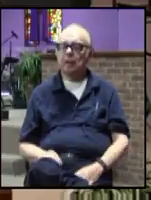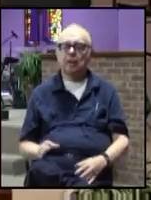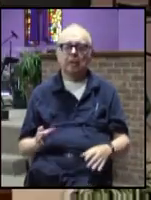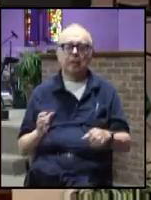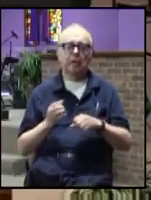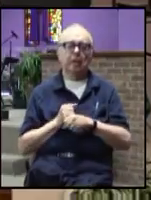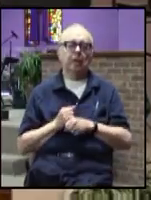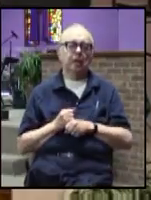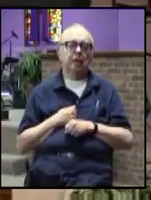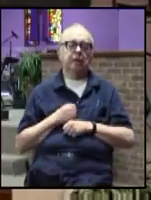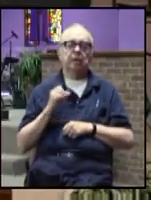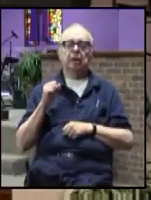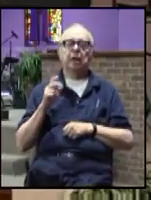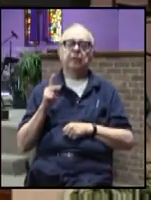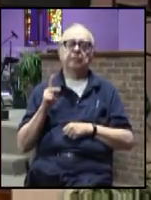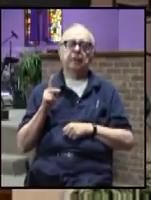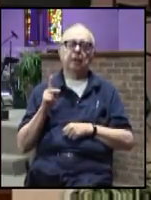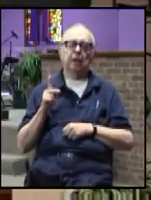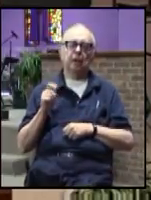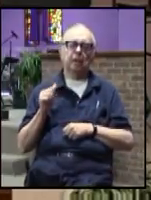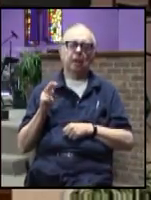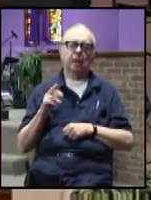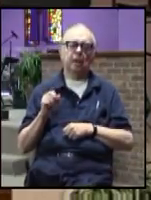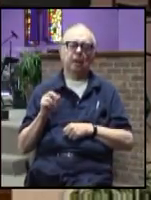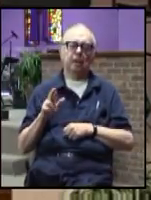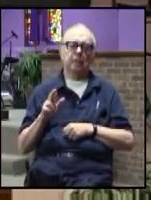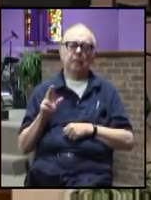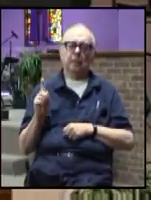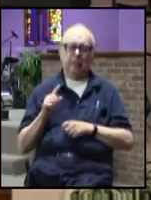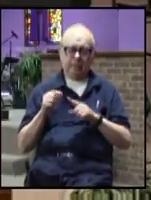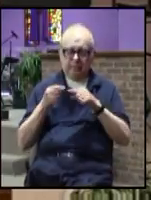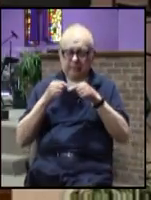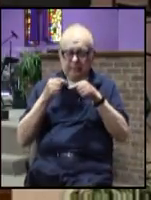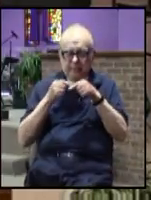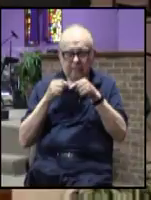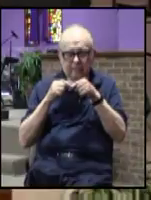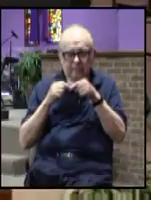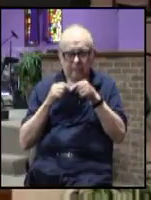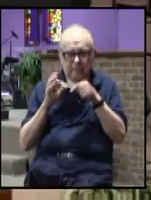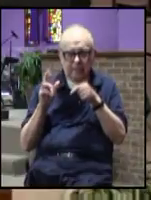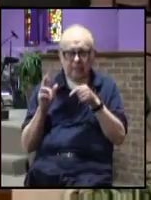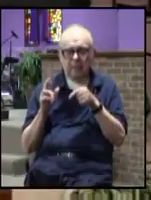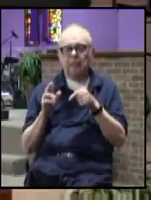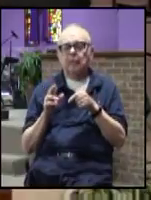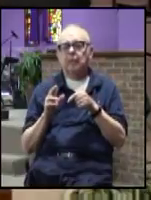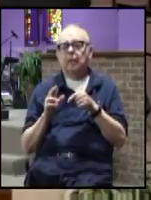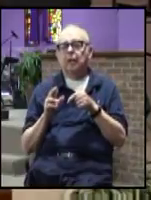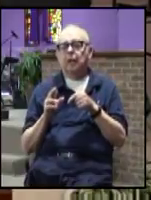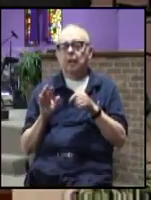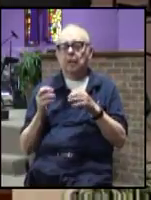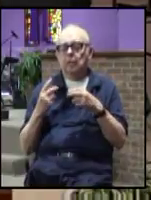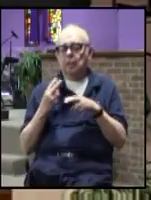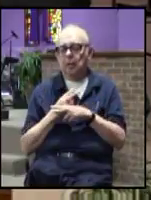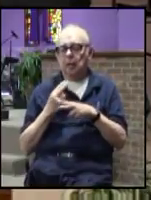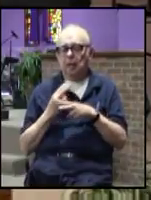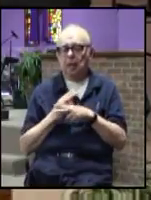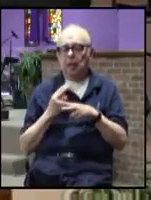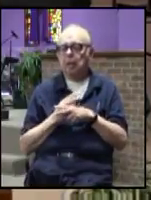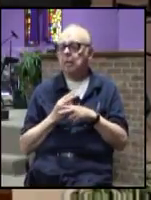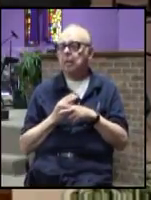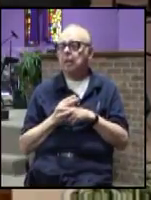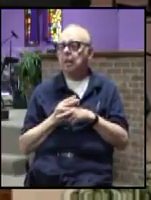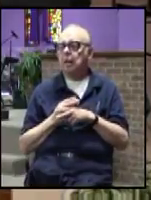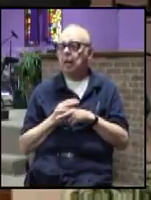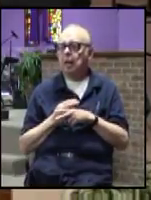You get a little splinter in your finger, or worse,